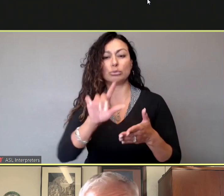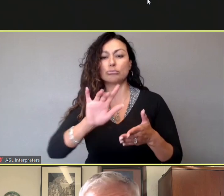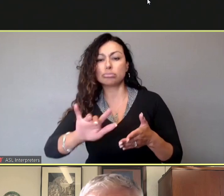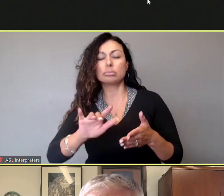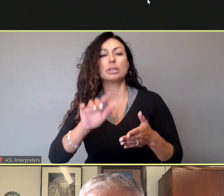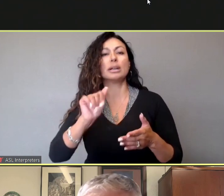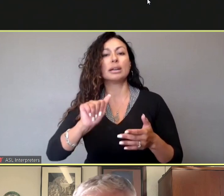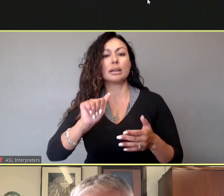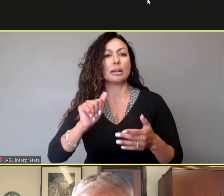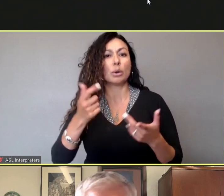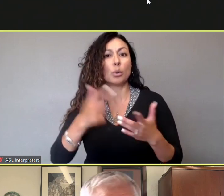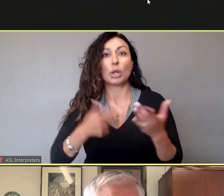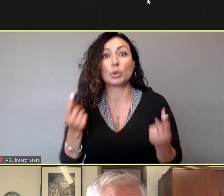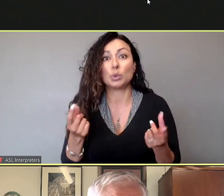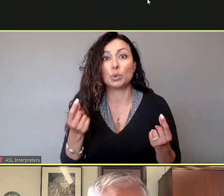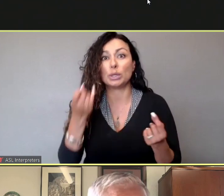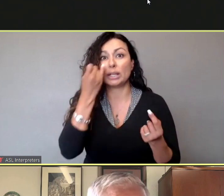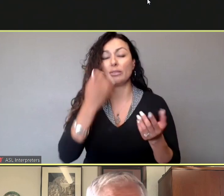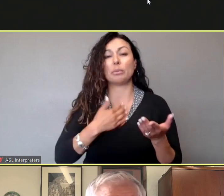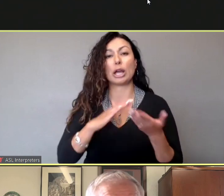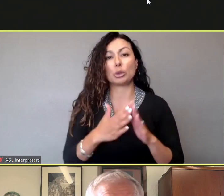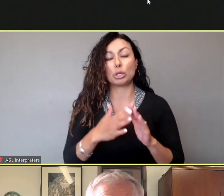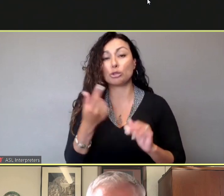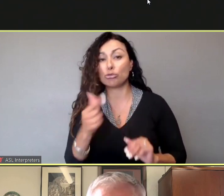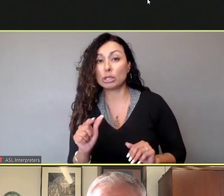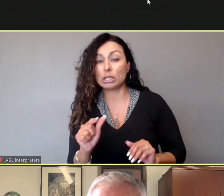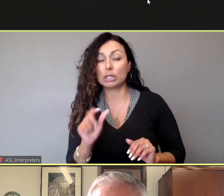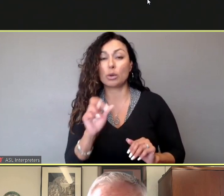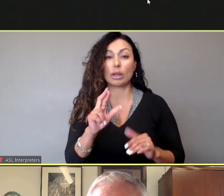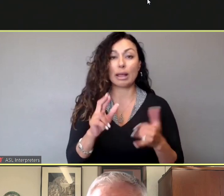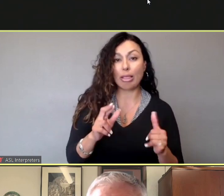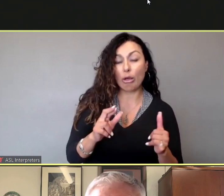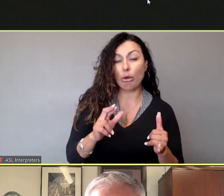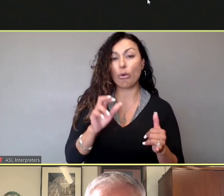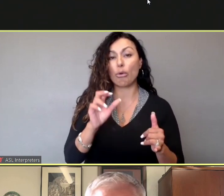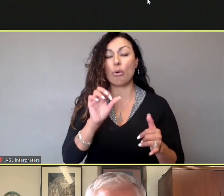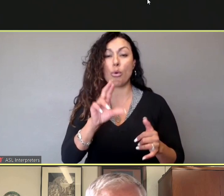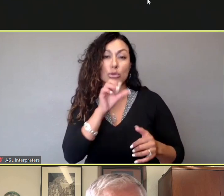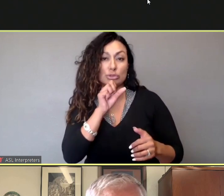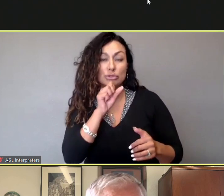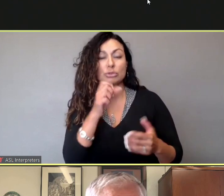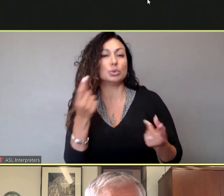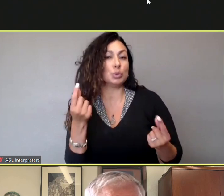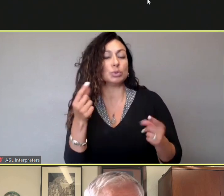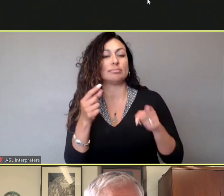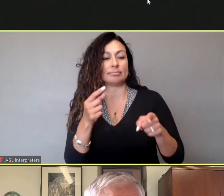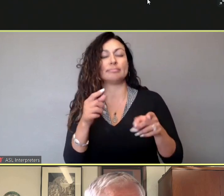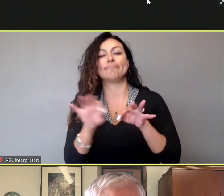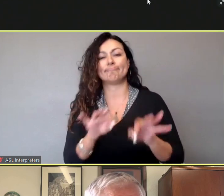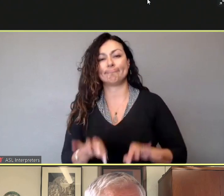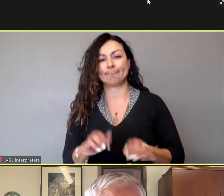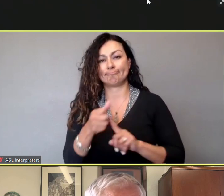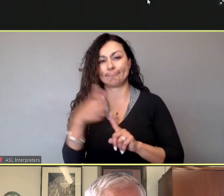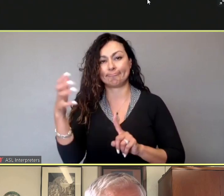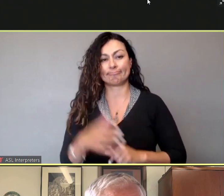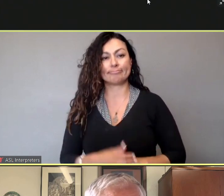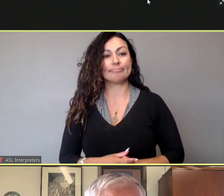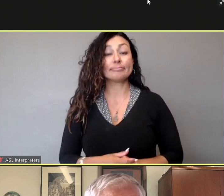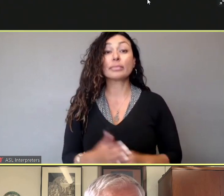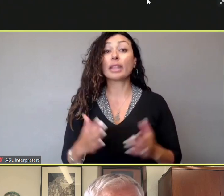what should I do if my community is green or yellow or orange. Next slide.